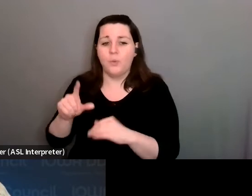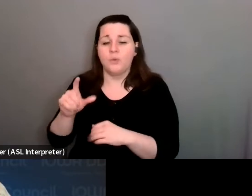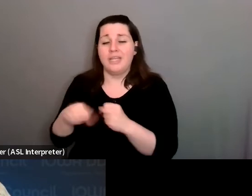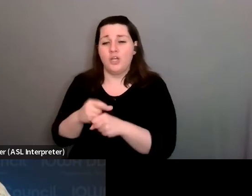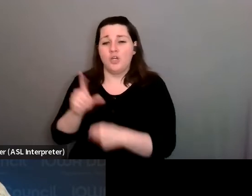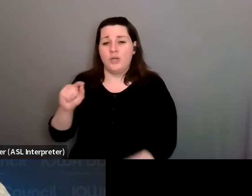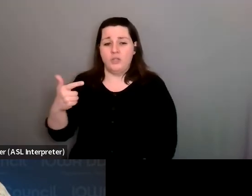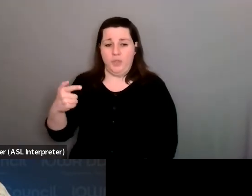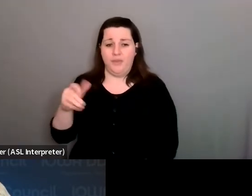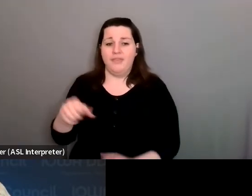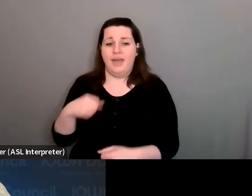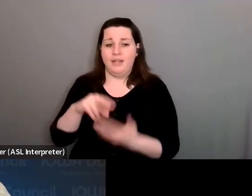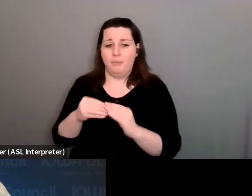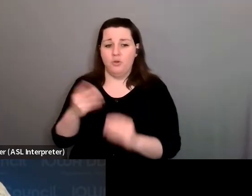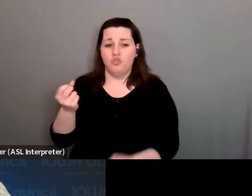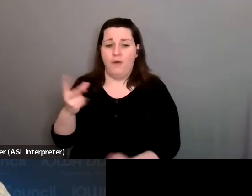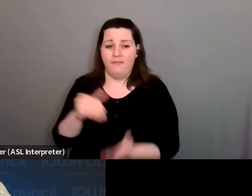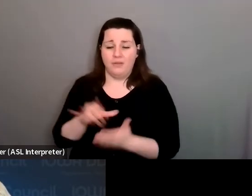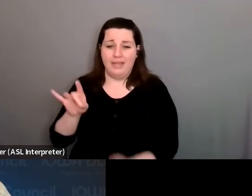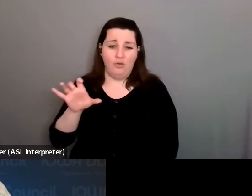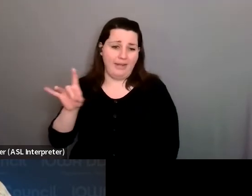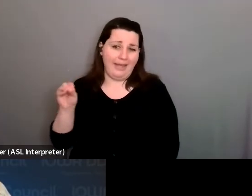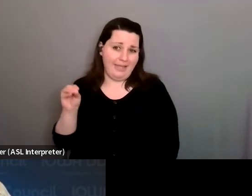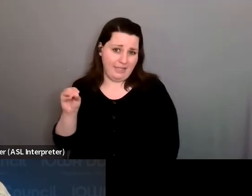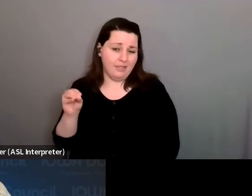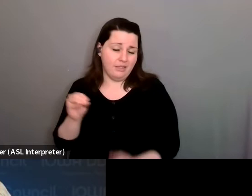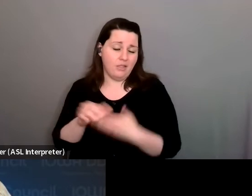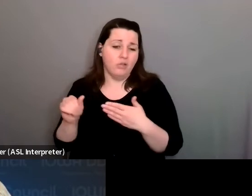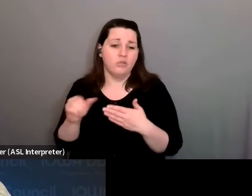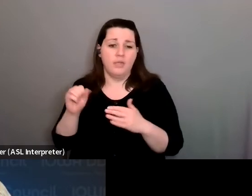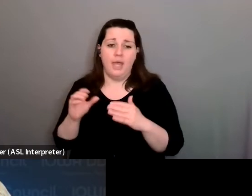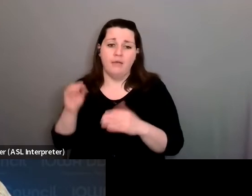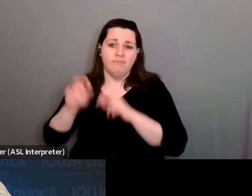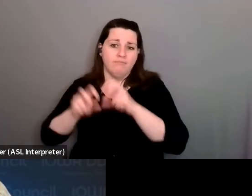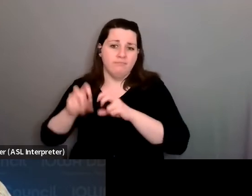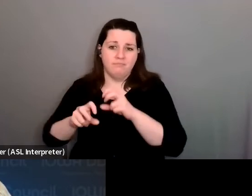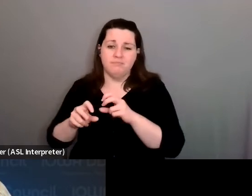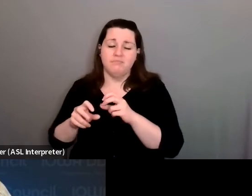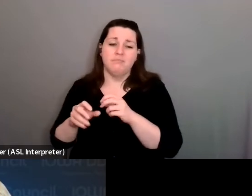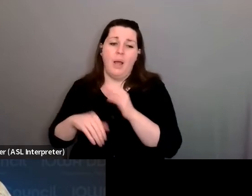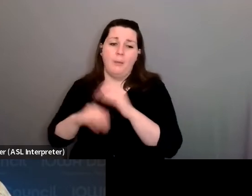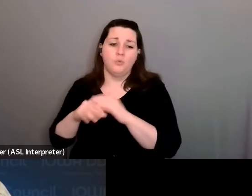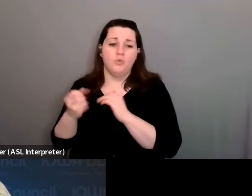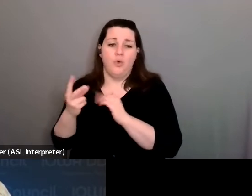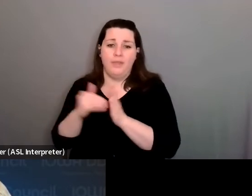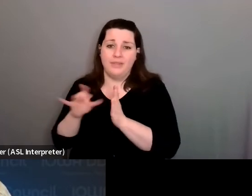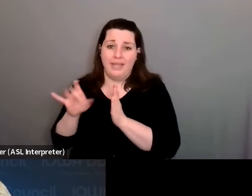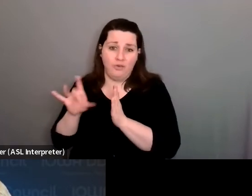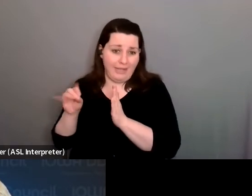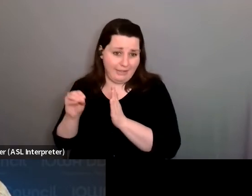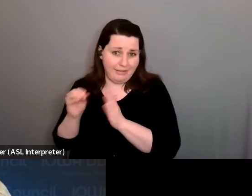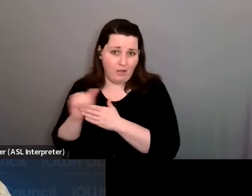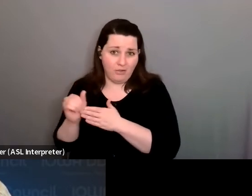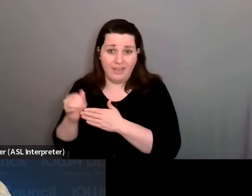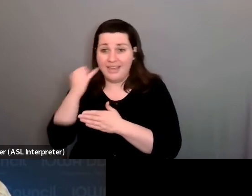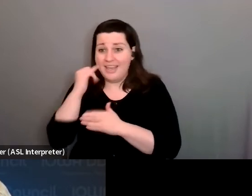was $12,880. So you can put up to $12,880. That's up to, if you put less